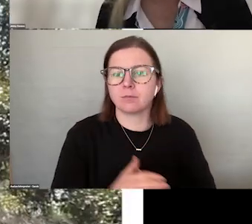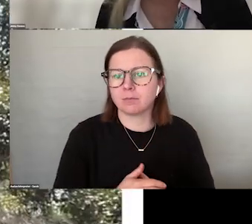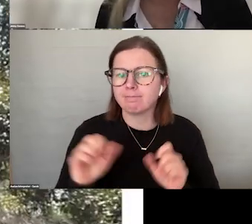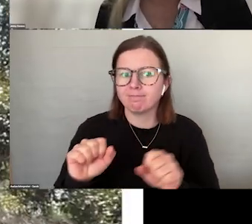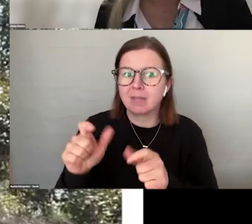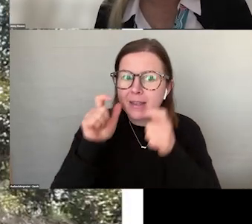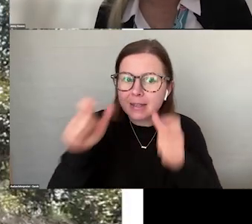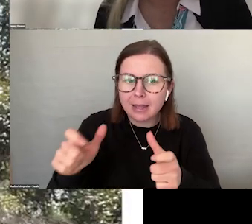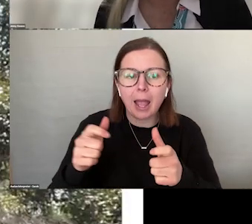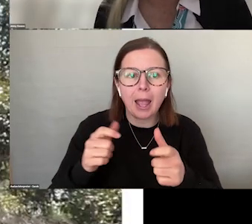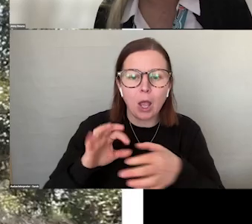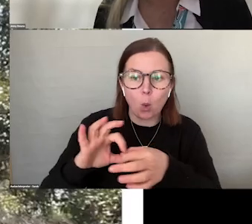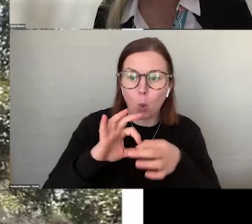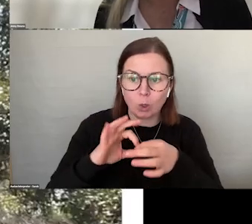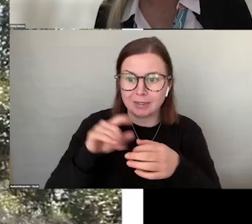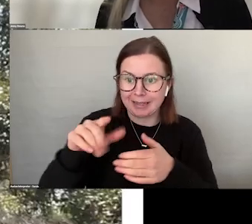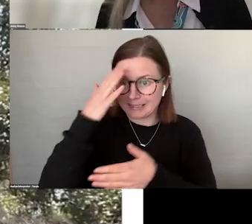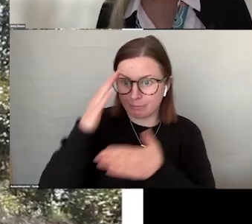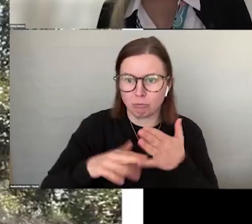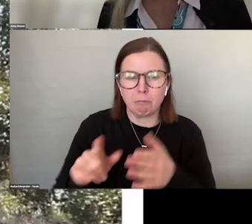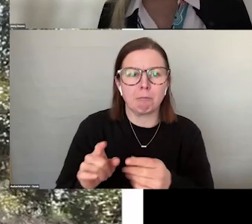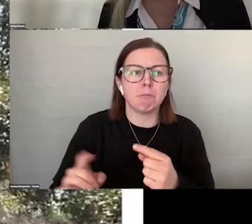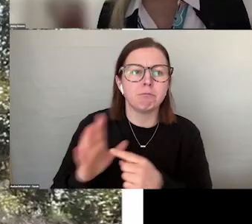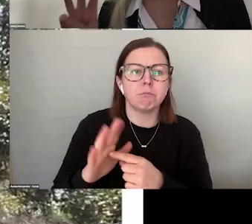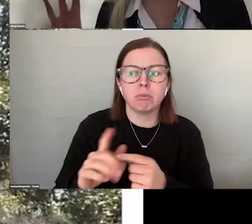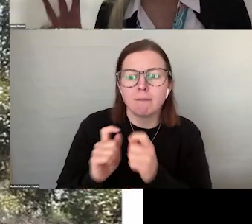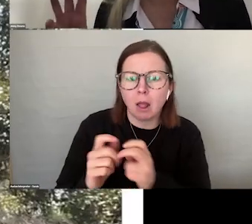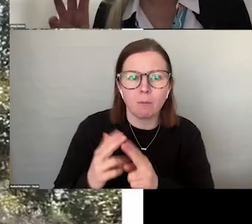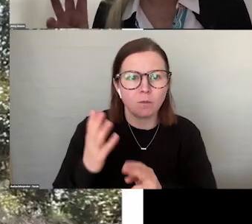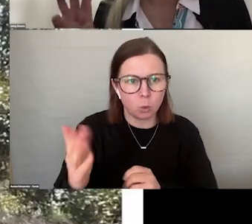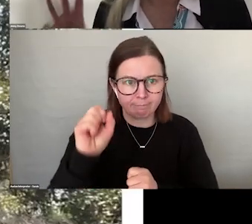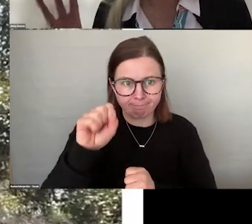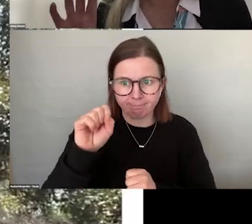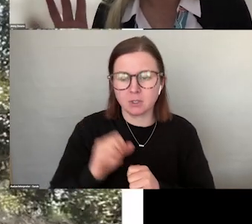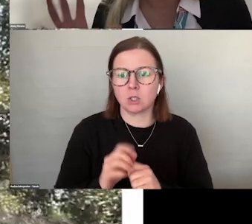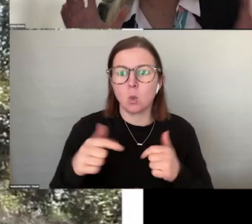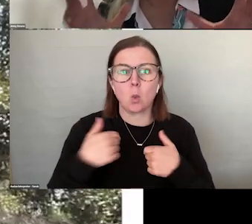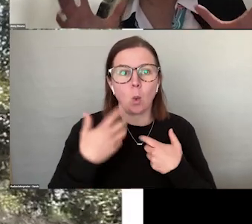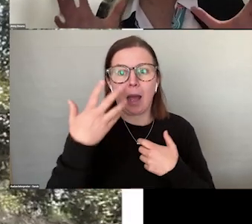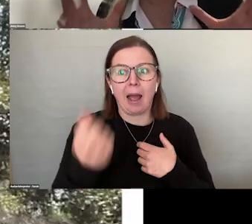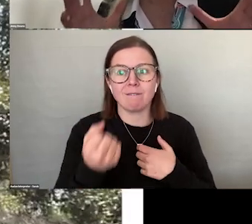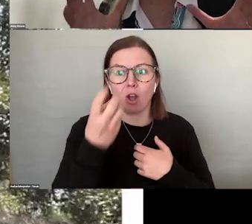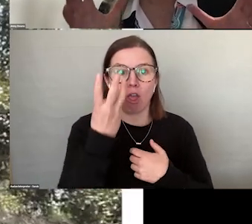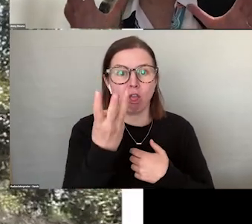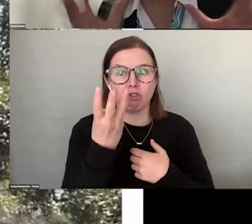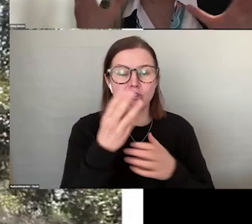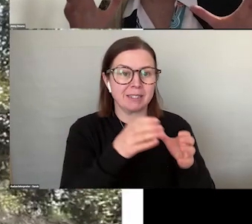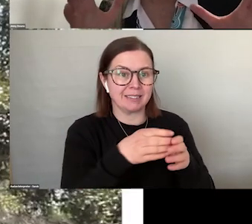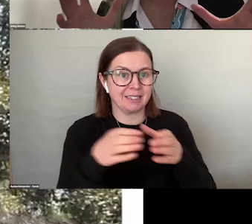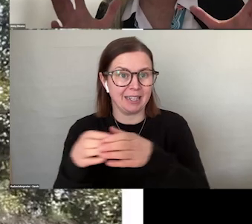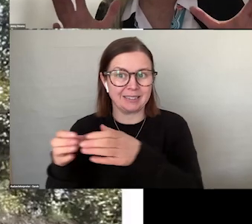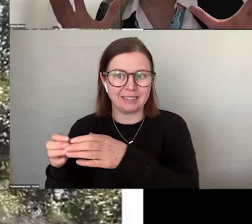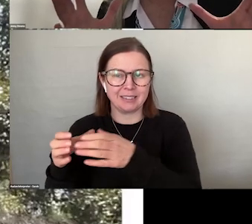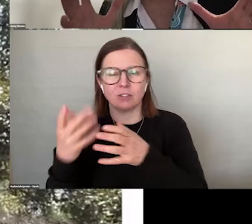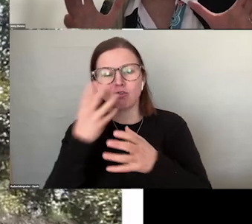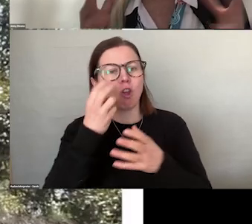coordination experience that you had was invaluable, and we have 3 bodies of, or 3 sets of papers